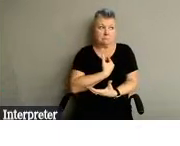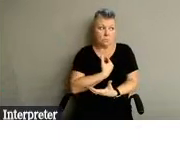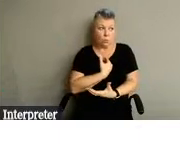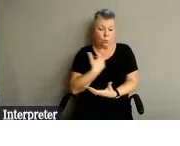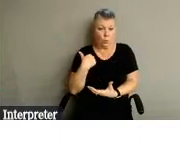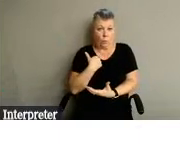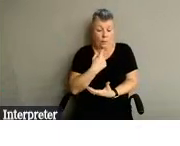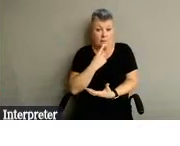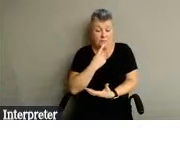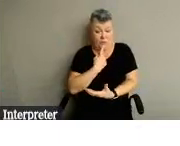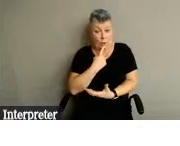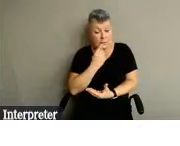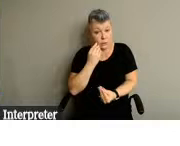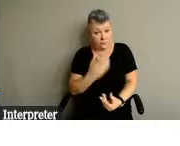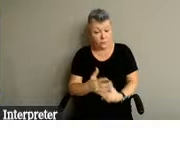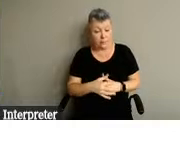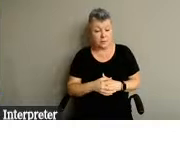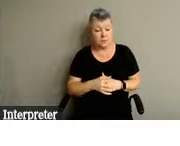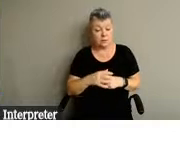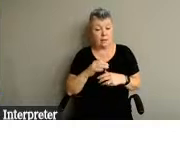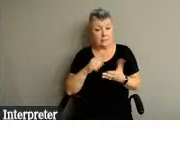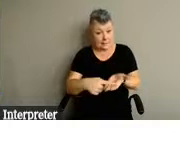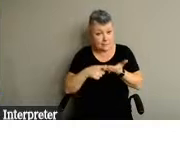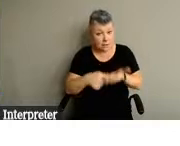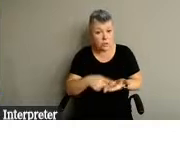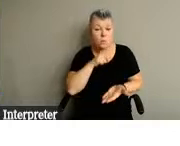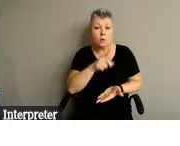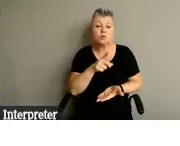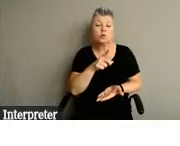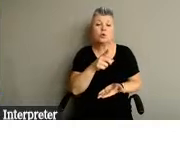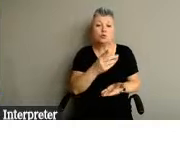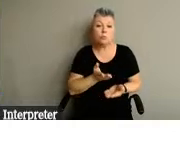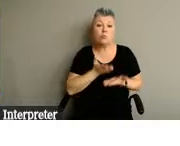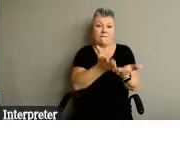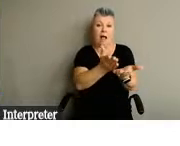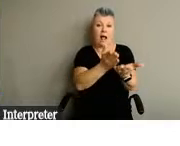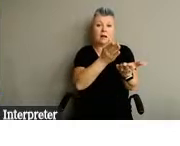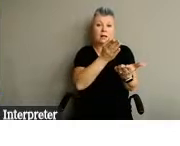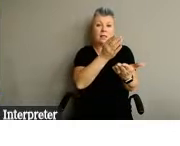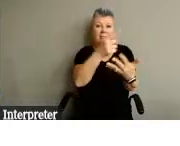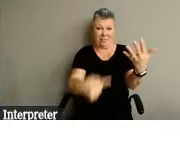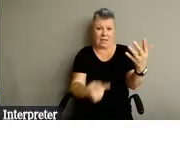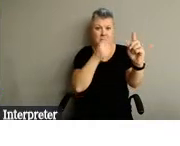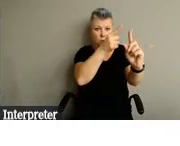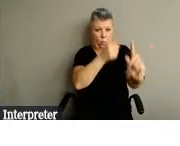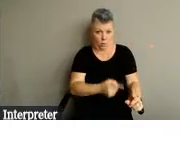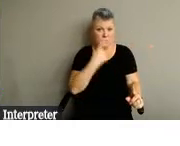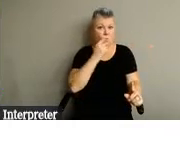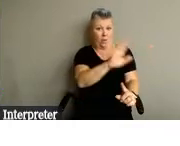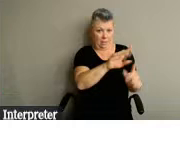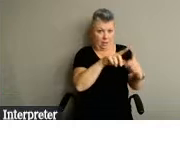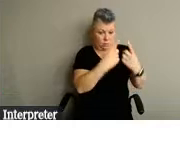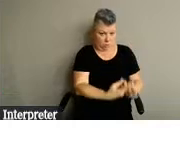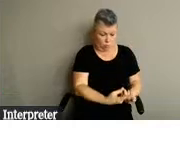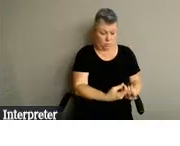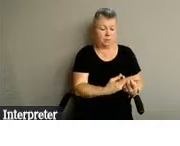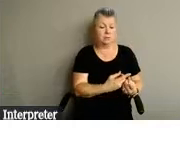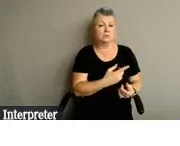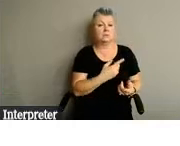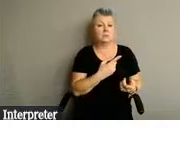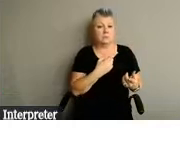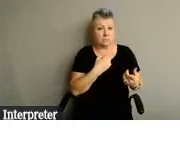serious. We also ensure that we provide them with these scores for their district as the information